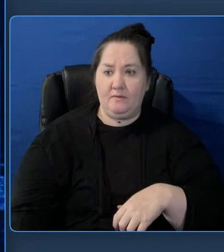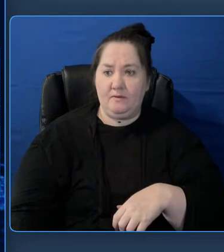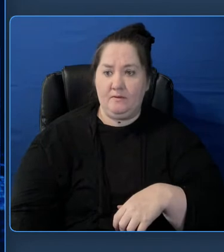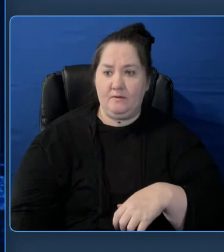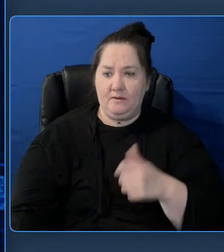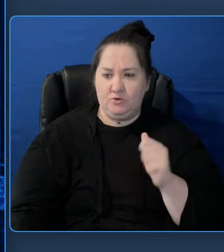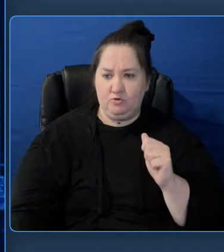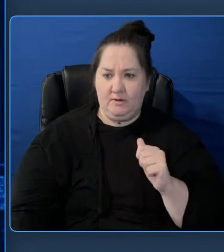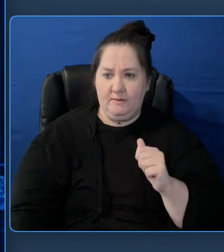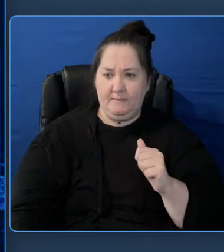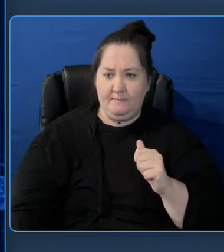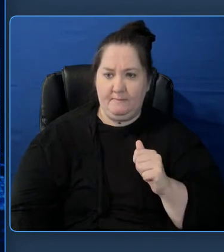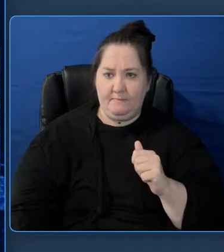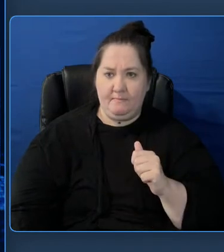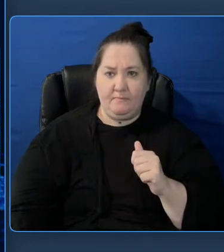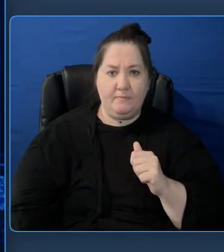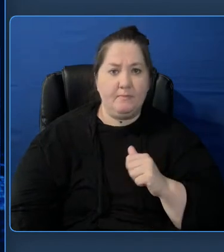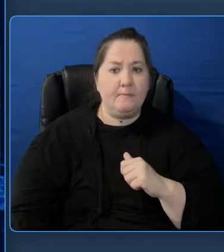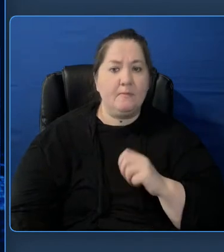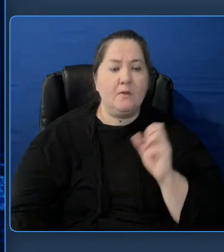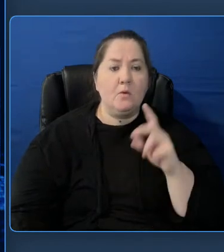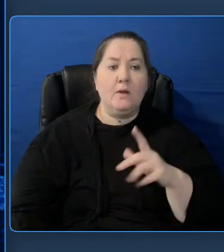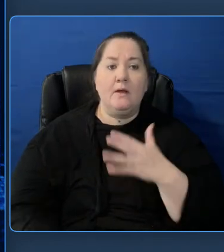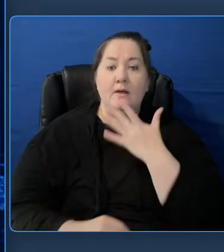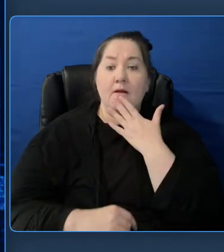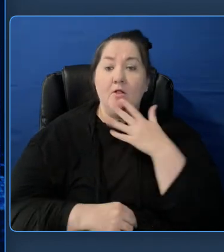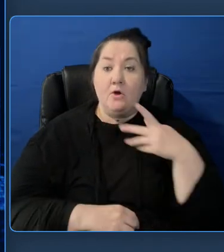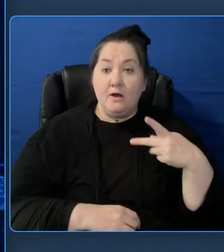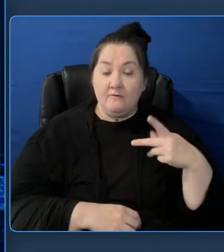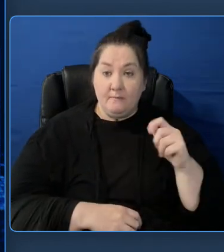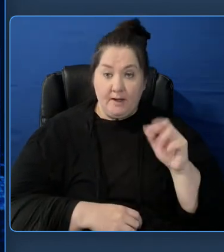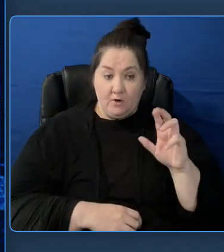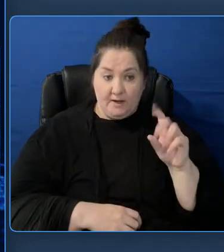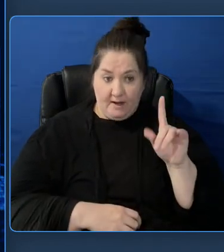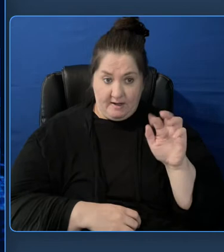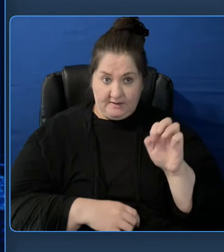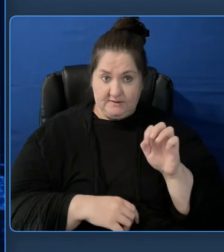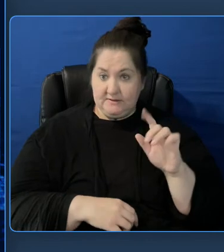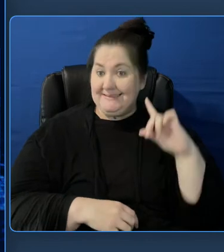Let's try it. All right, here we go. The Color of Paradise.